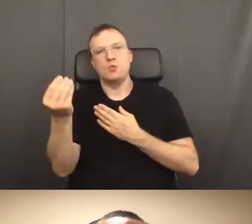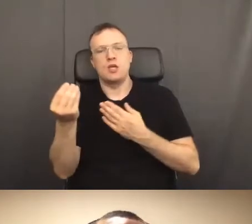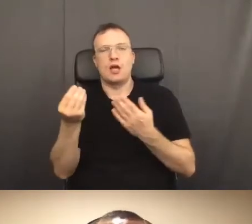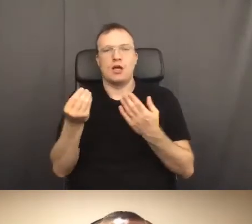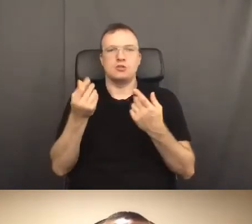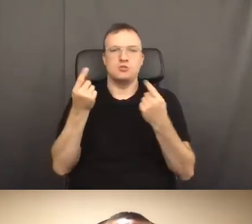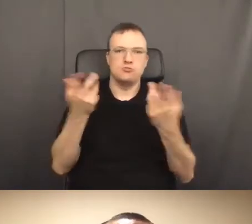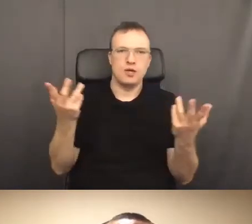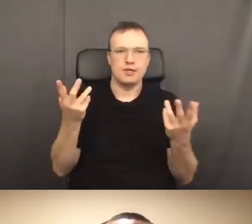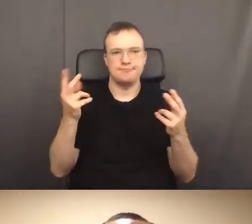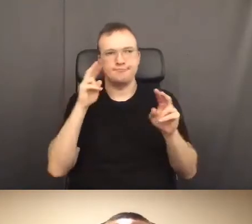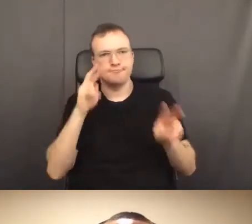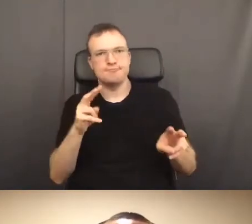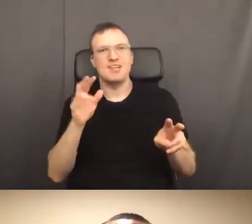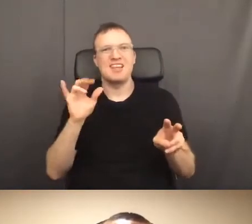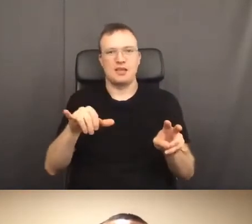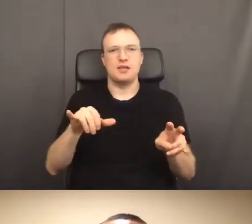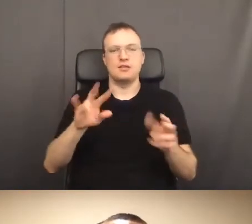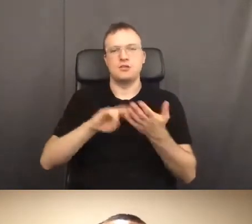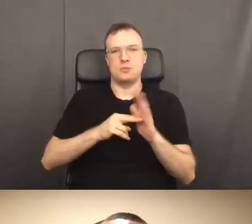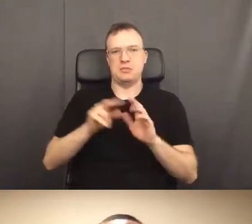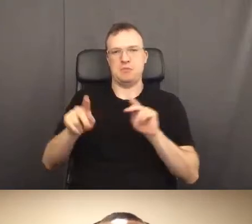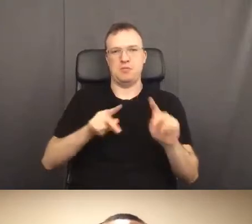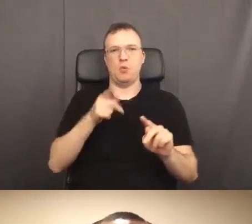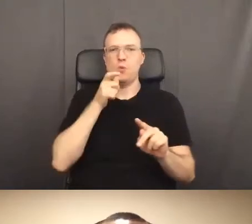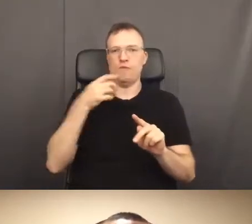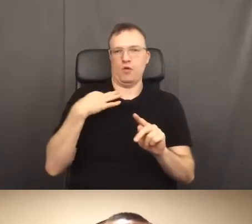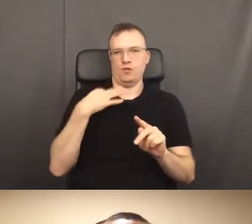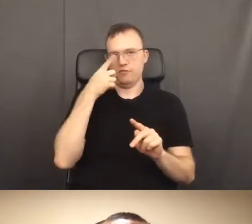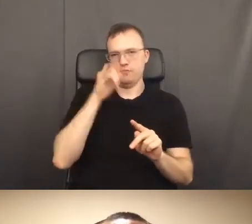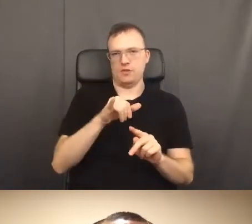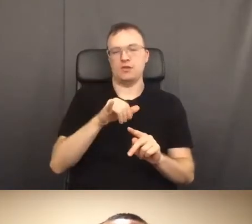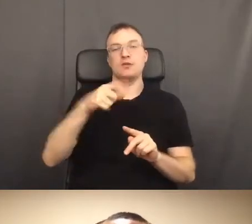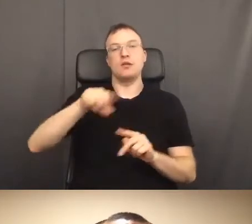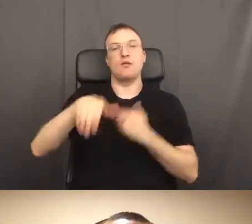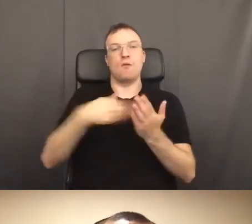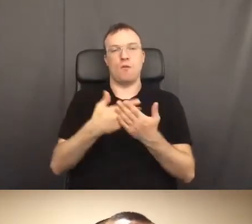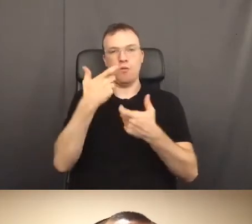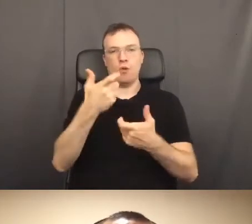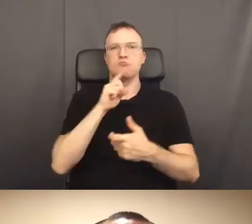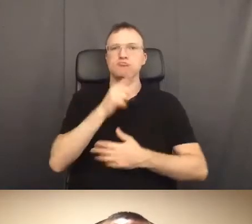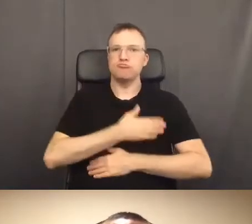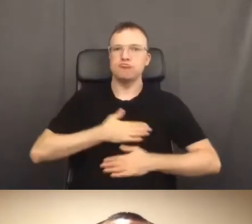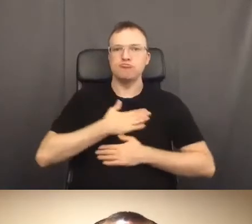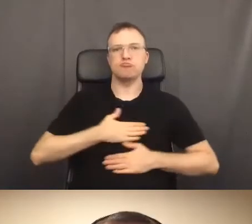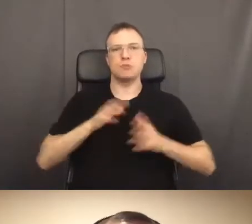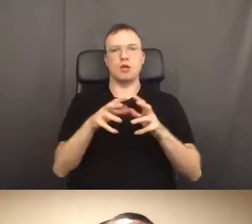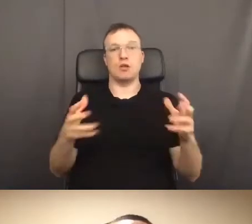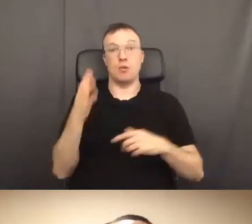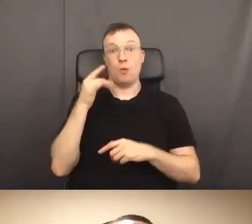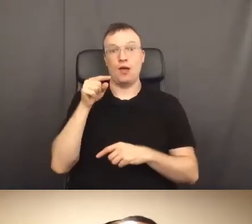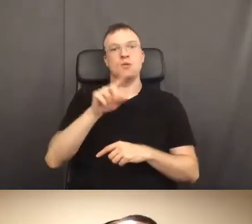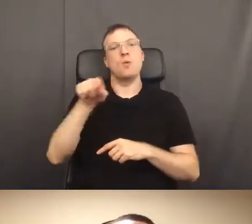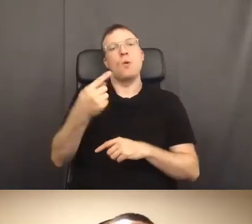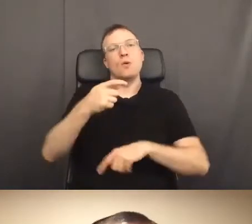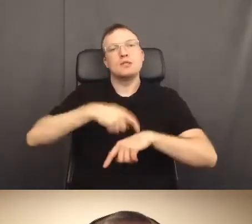his mannerism. So there are people who, and then they all watched it and they really like it very much because this is the only